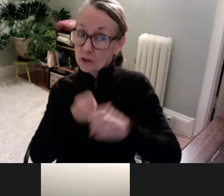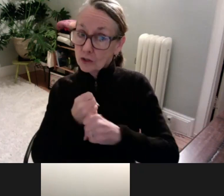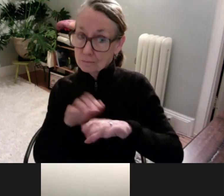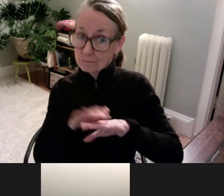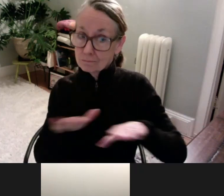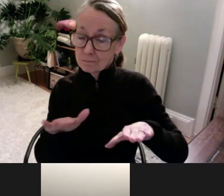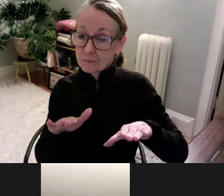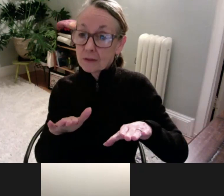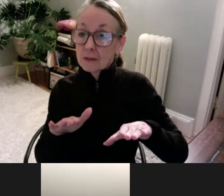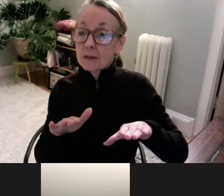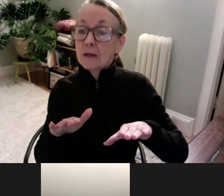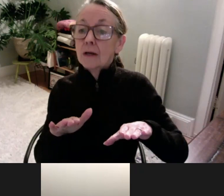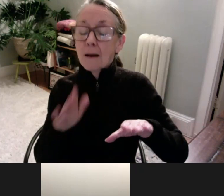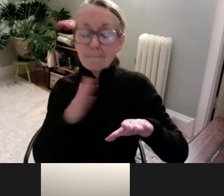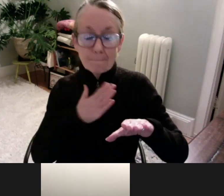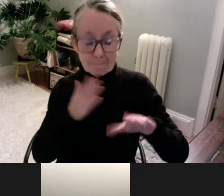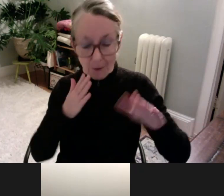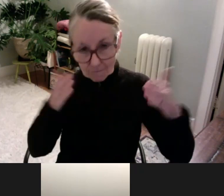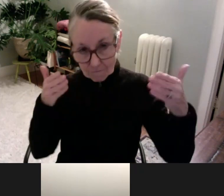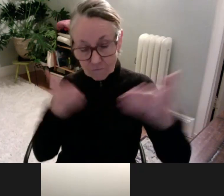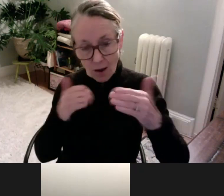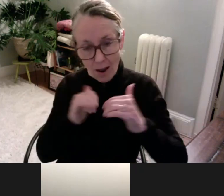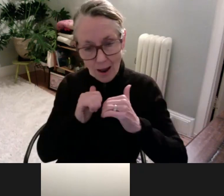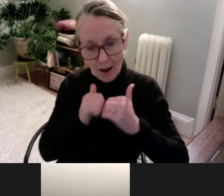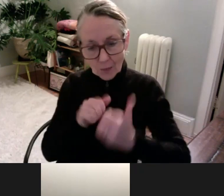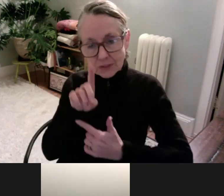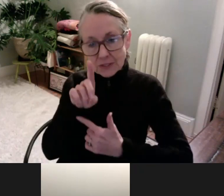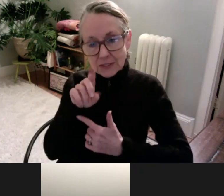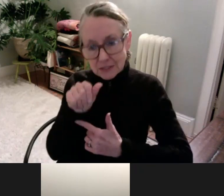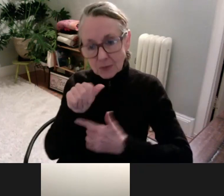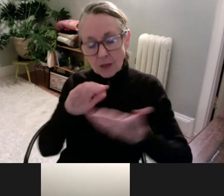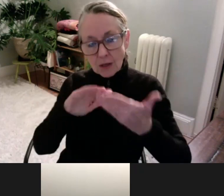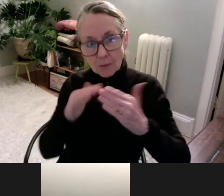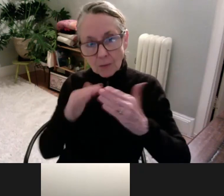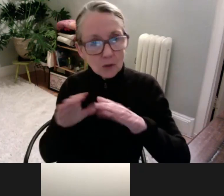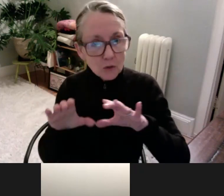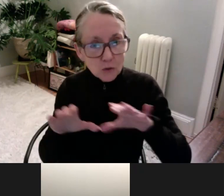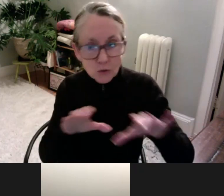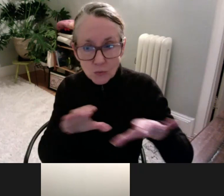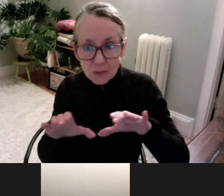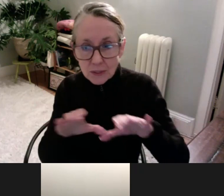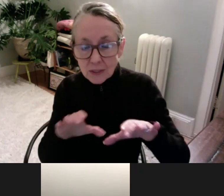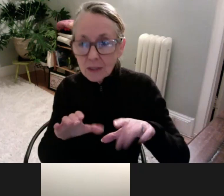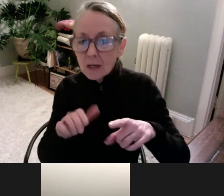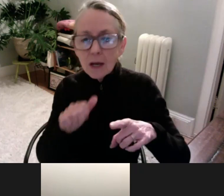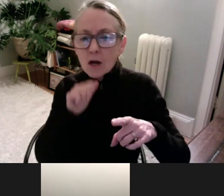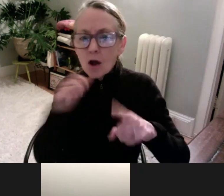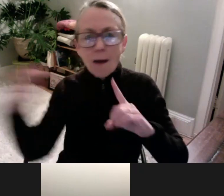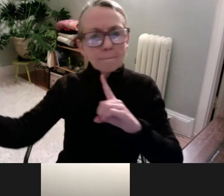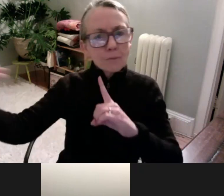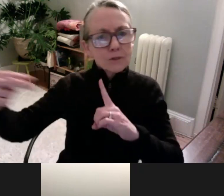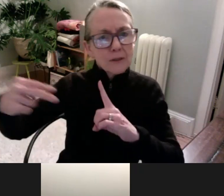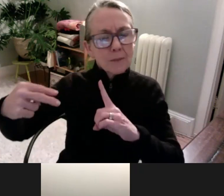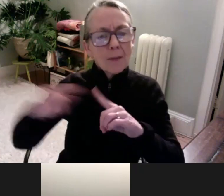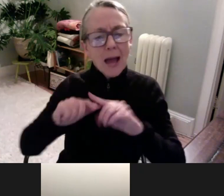my main focus is going to be how is the disability community doing? Not what the perception is how are